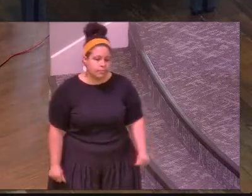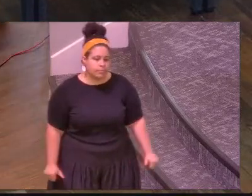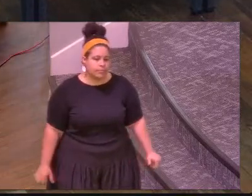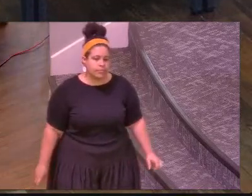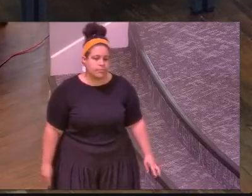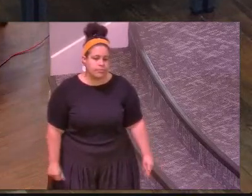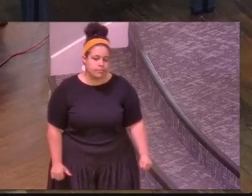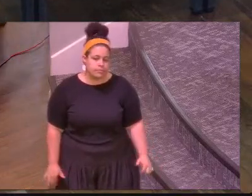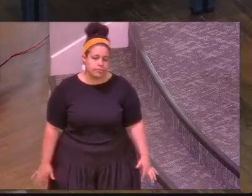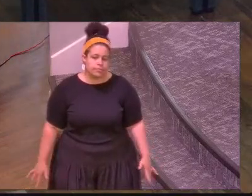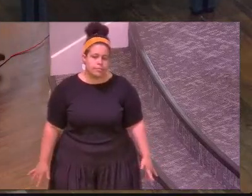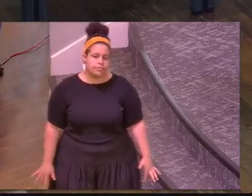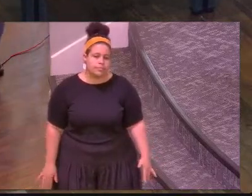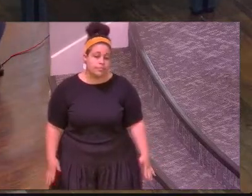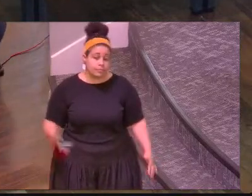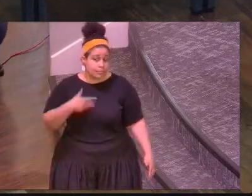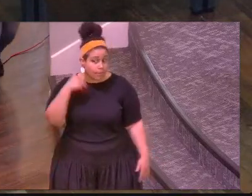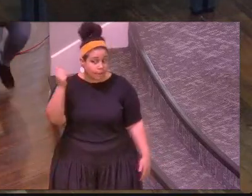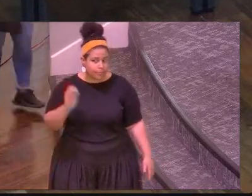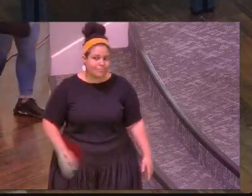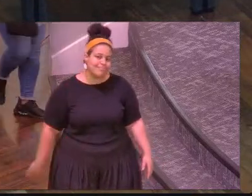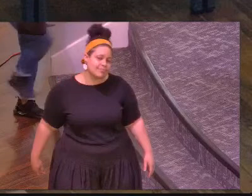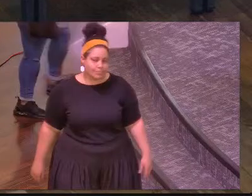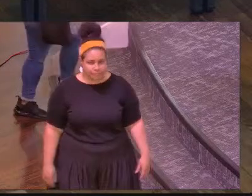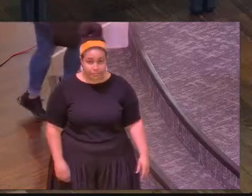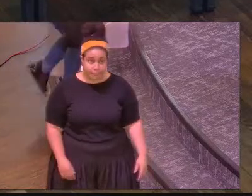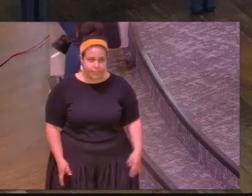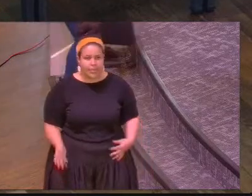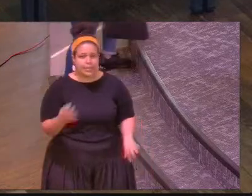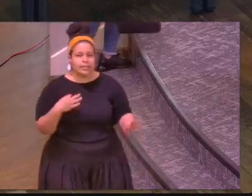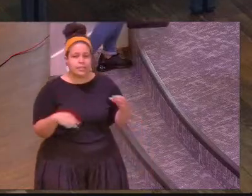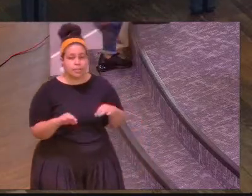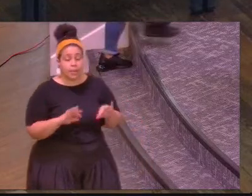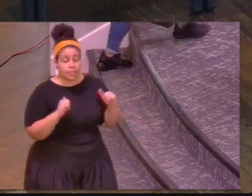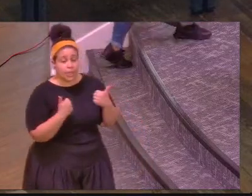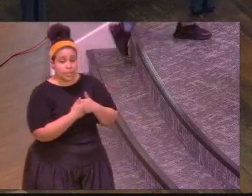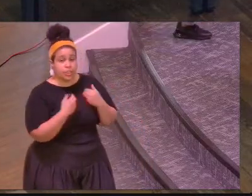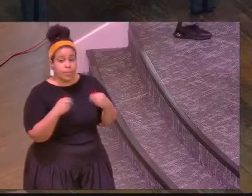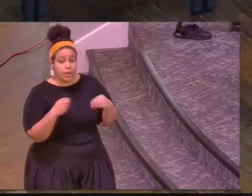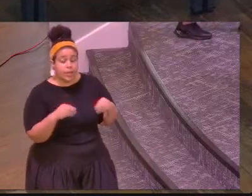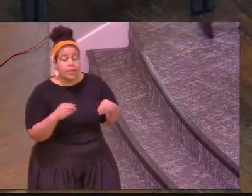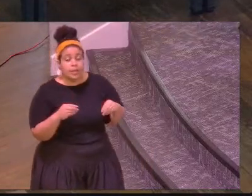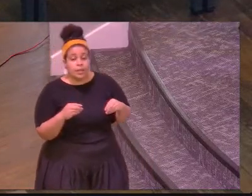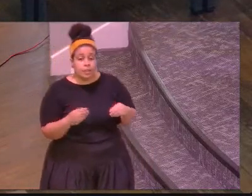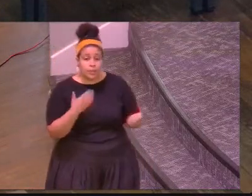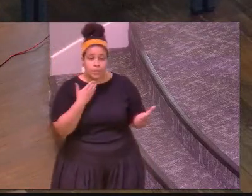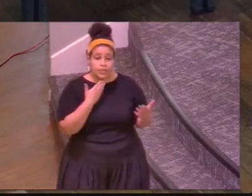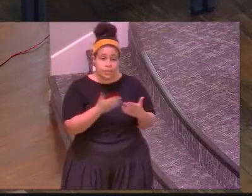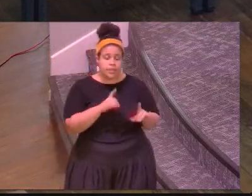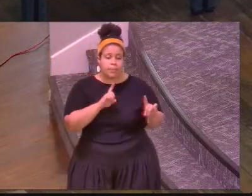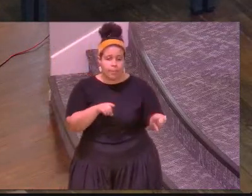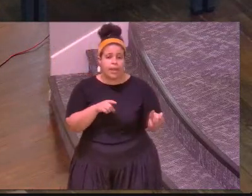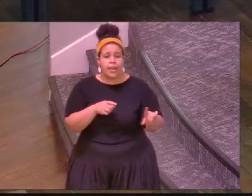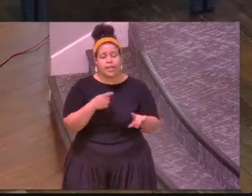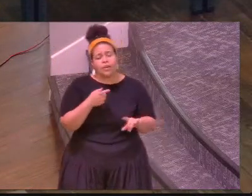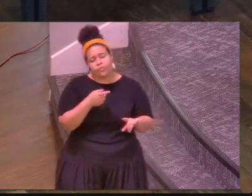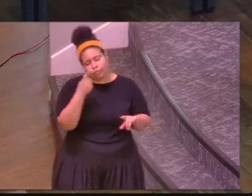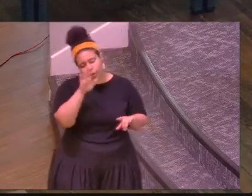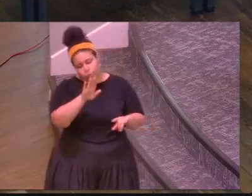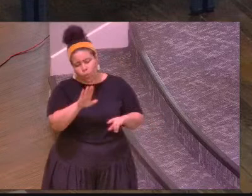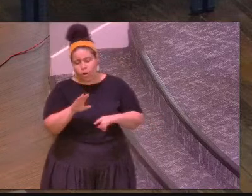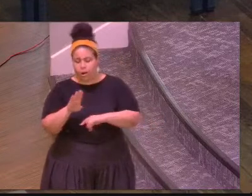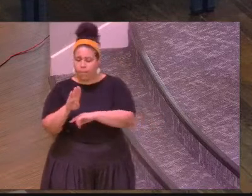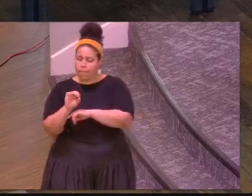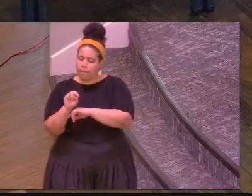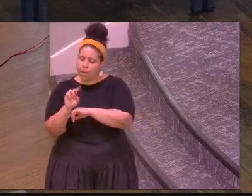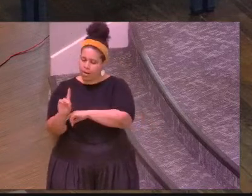There we go. All right, is that better? Okay. In spite of a challenging market, there was really good demand for your bonds, the